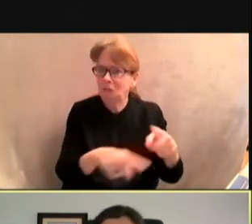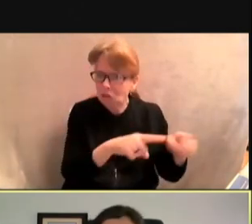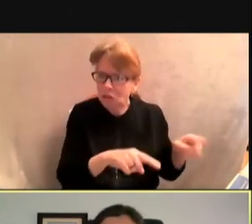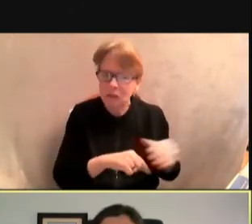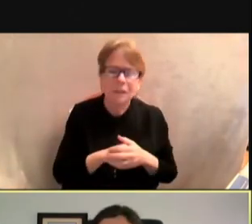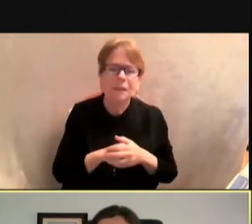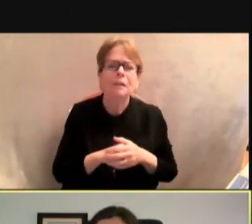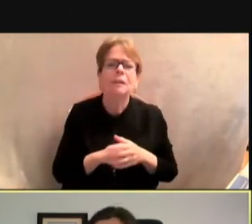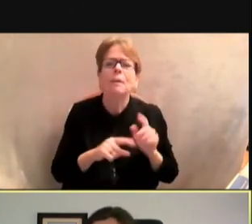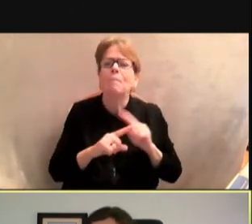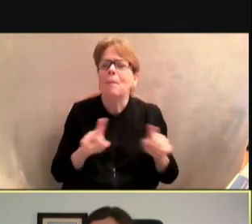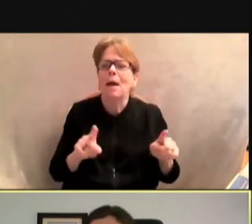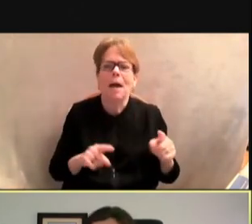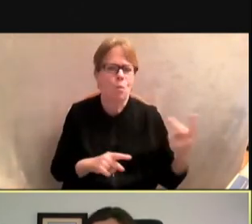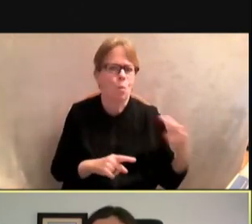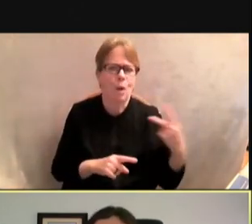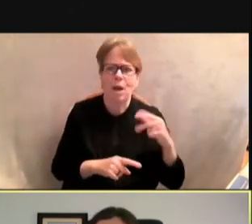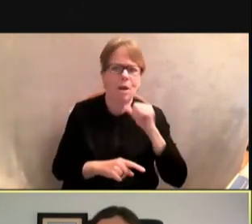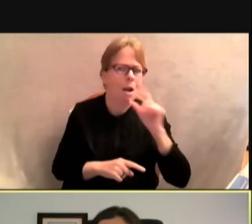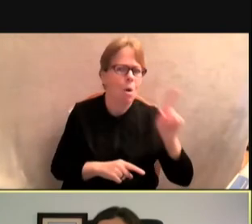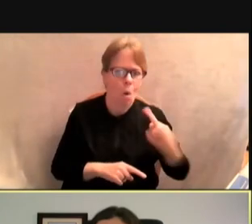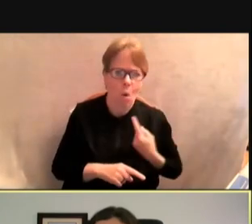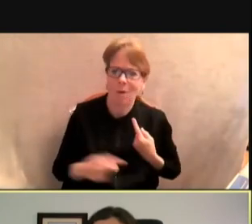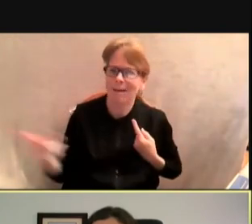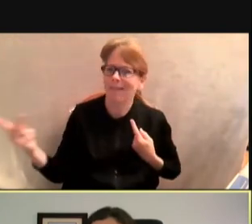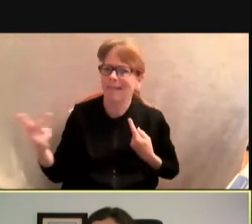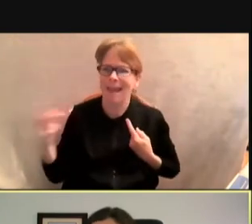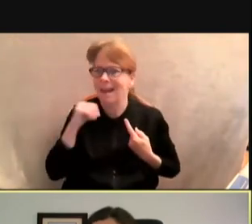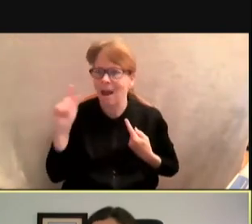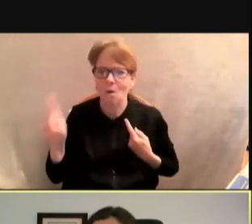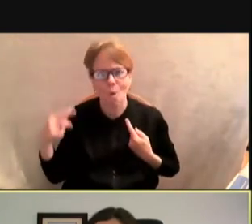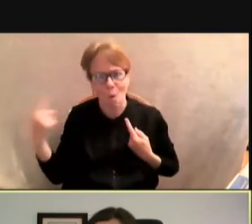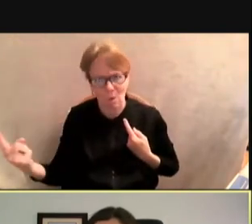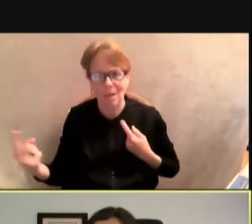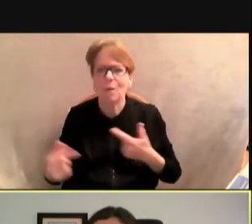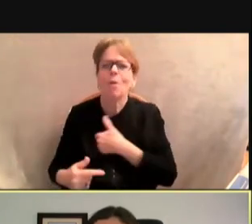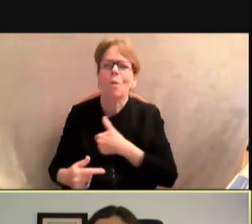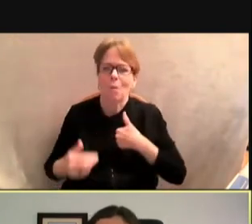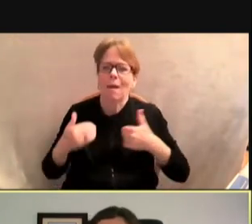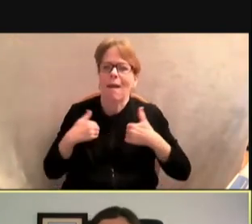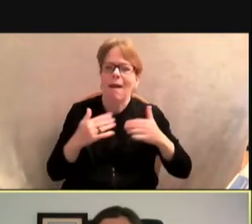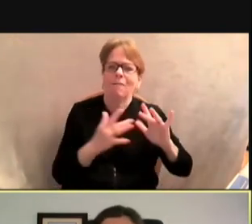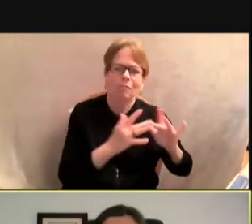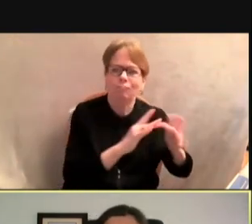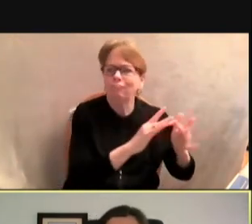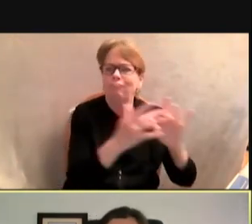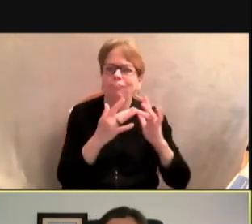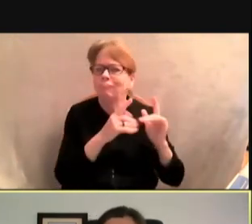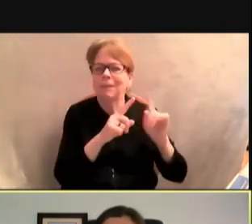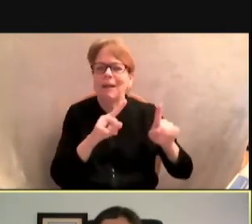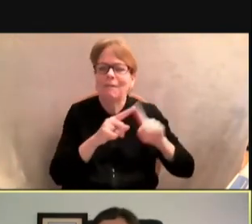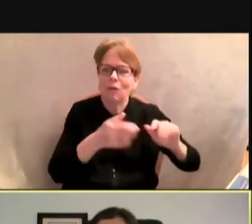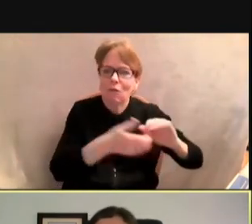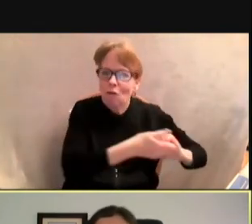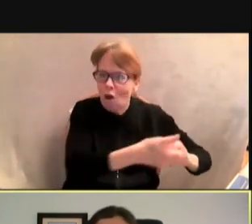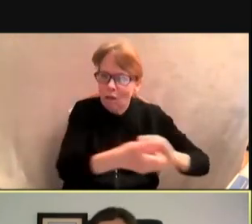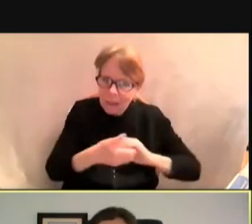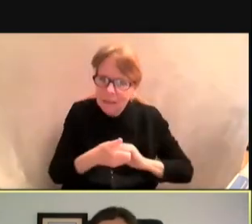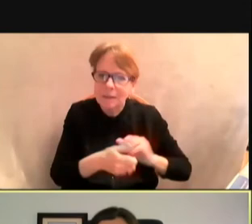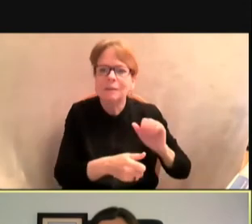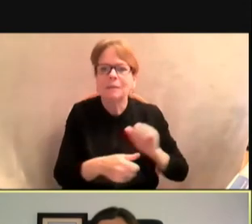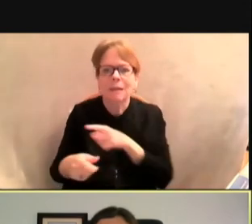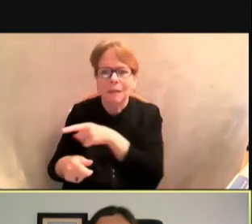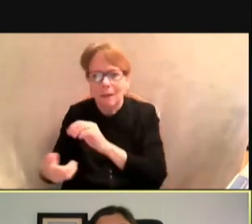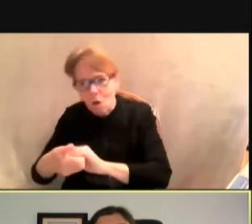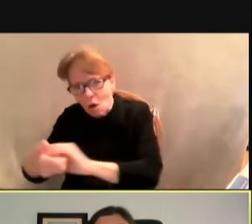of our institutions doing disability work. We all have the privilege of a network of colleagues working with us or alongside us in a variety of